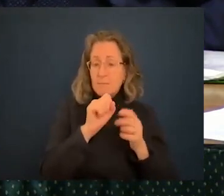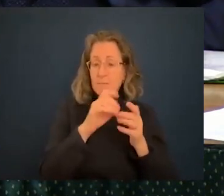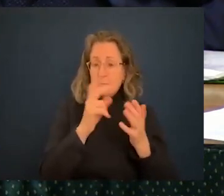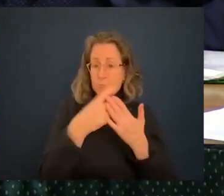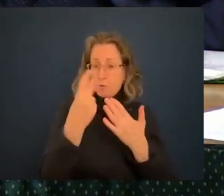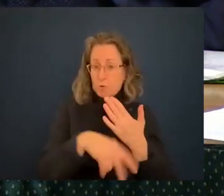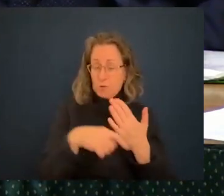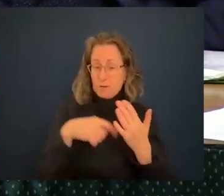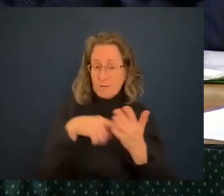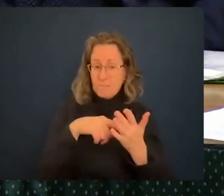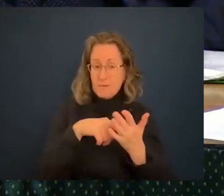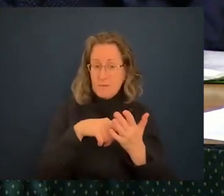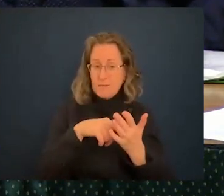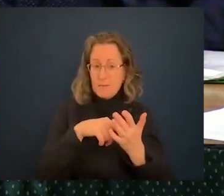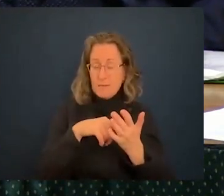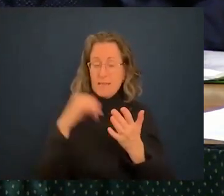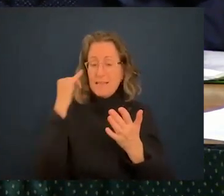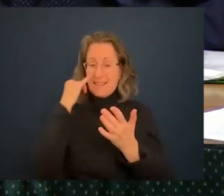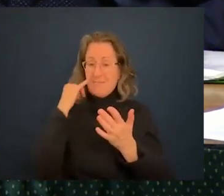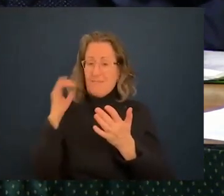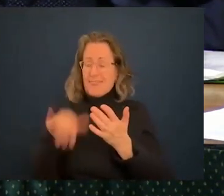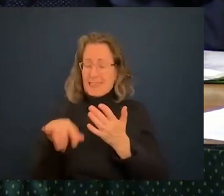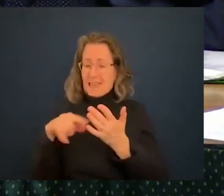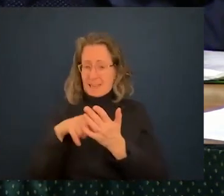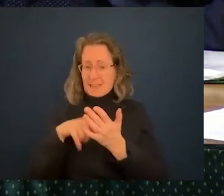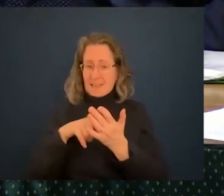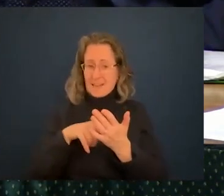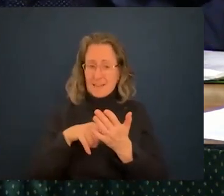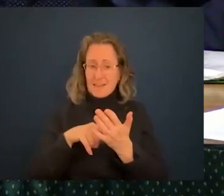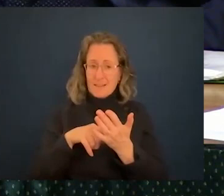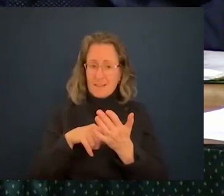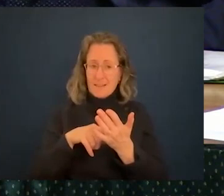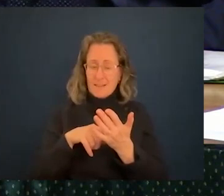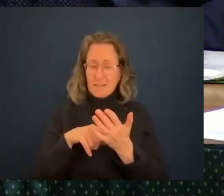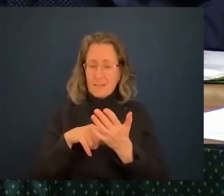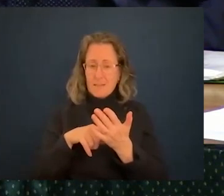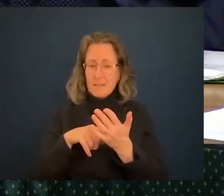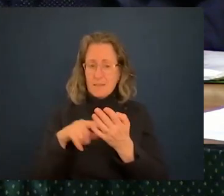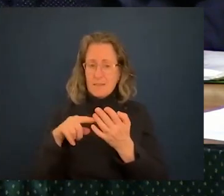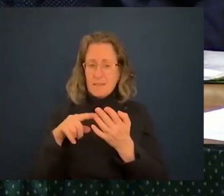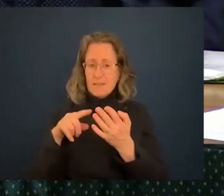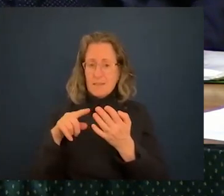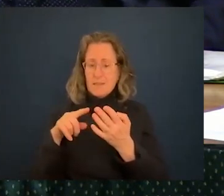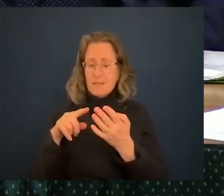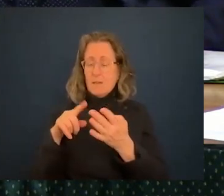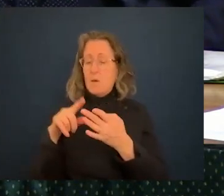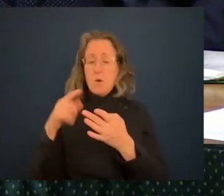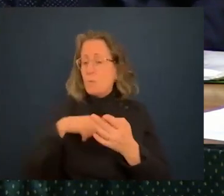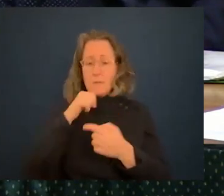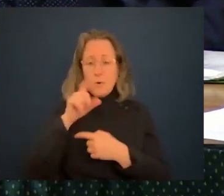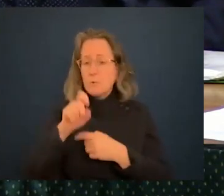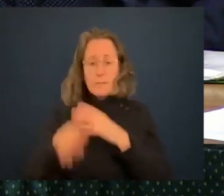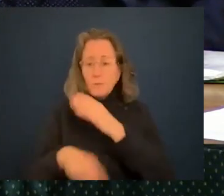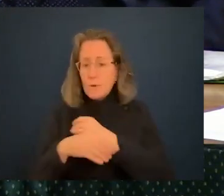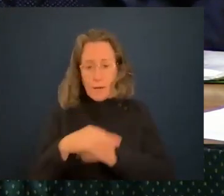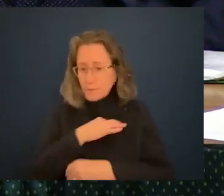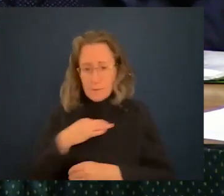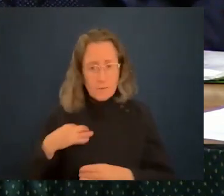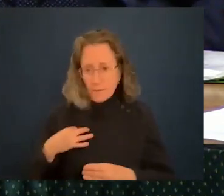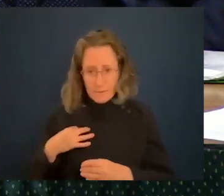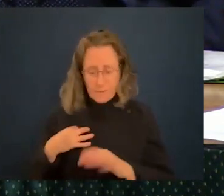we wouldn't actually need to add um additional staff for and then